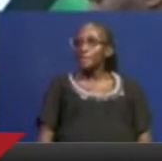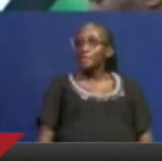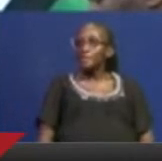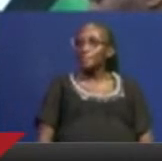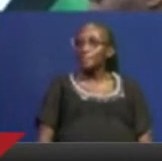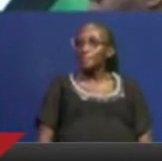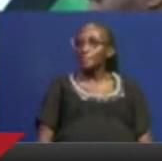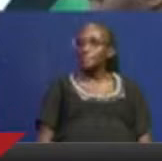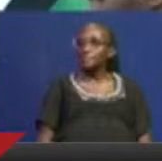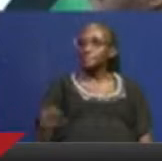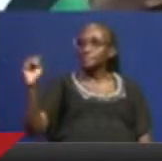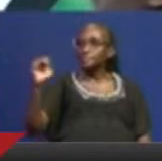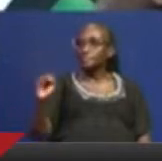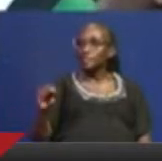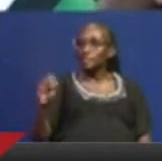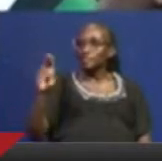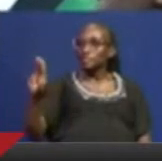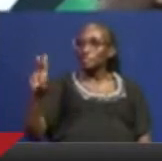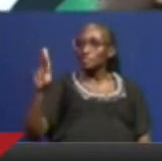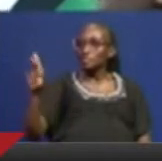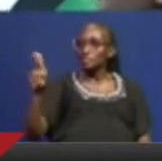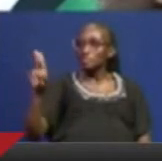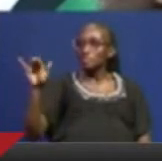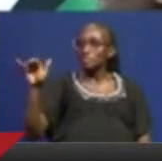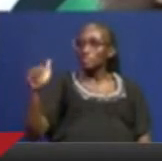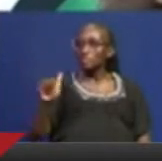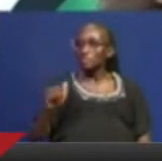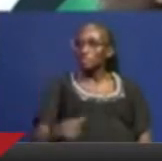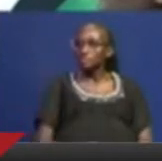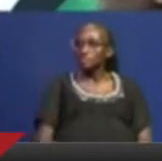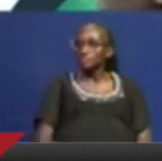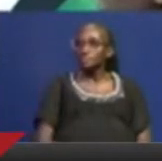Kajiado West Sunkuya George.